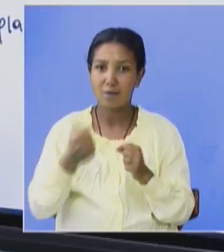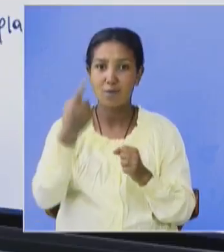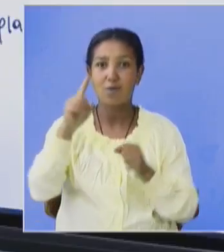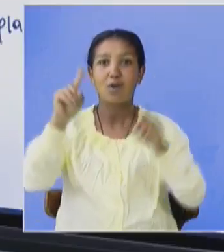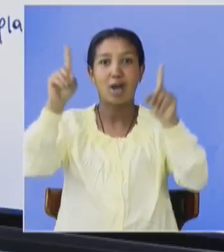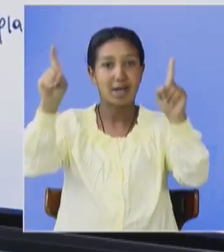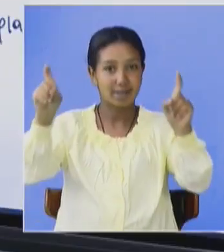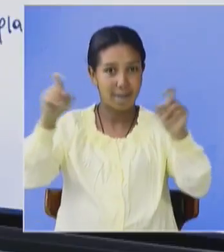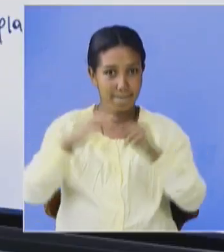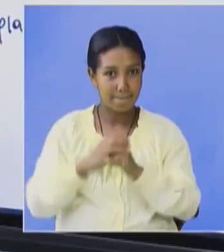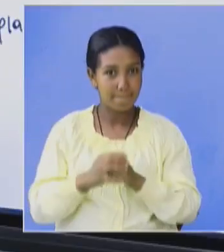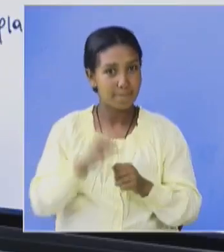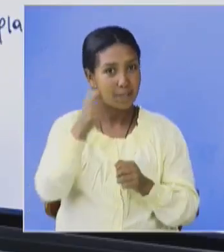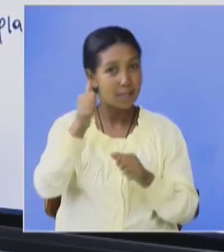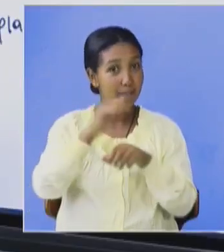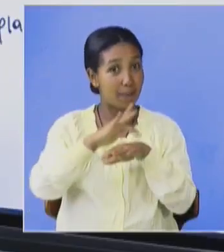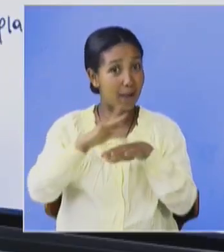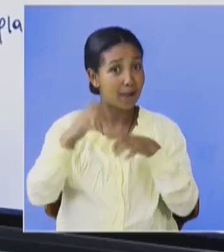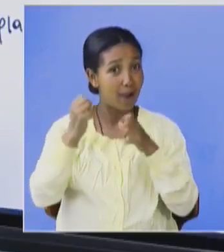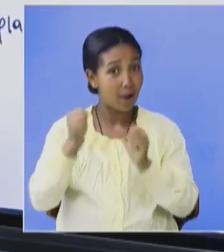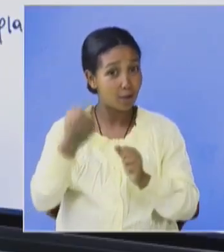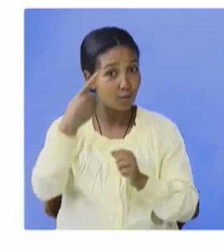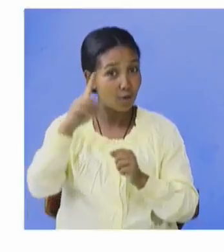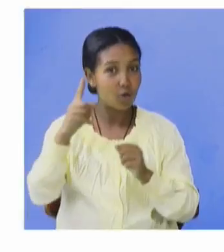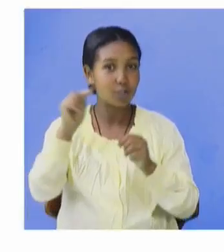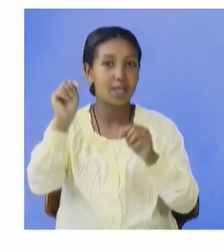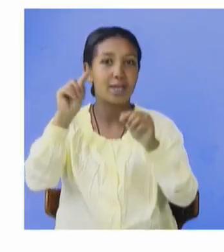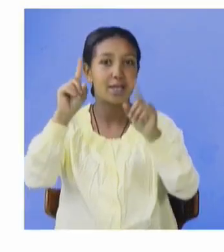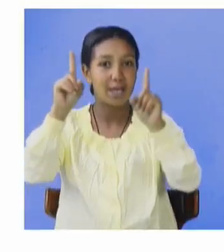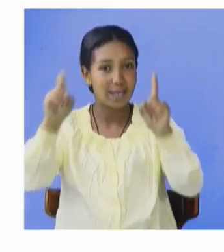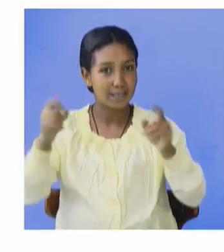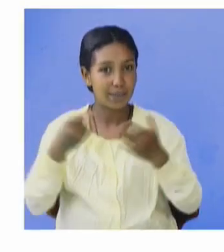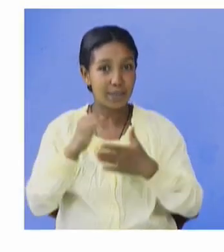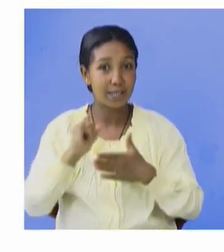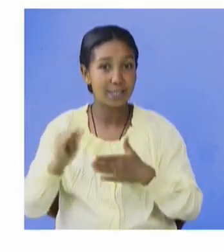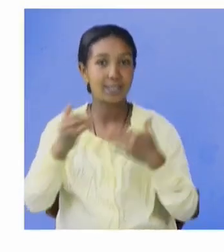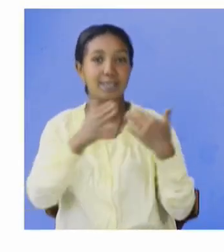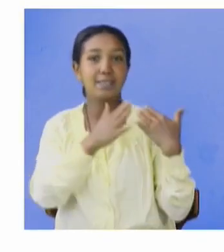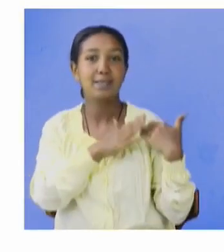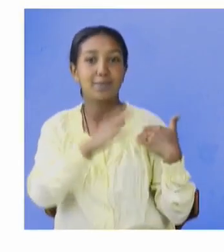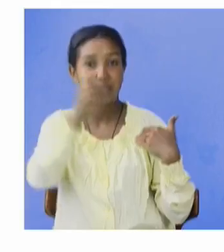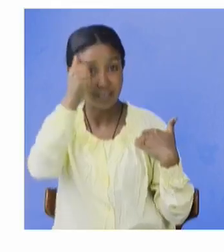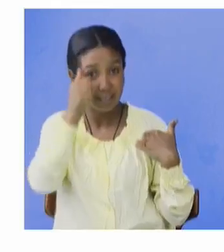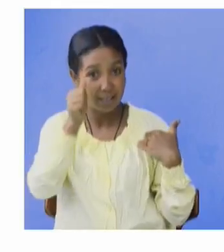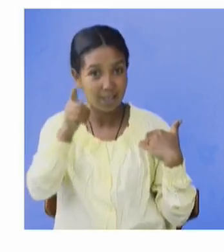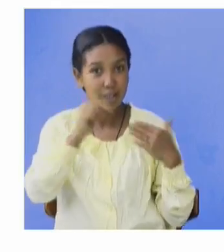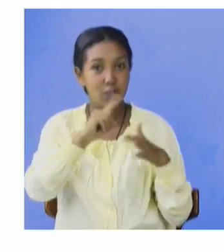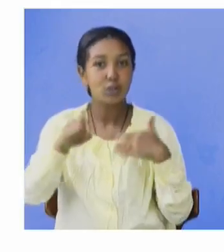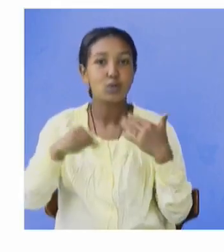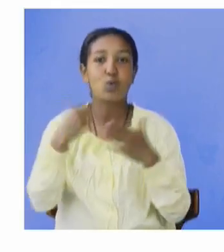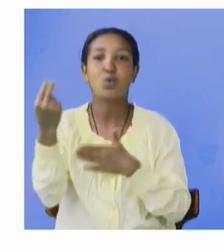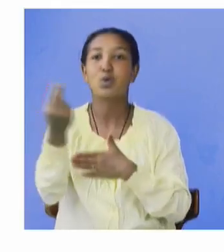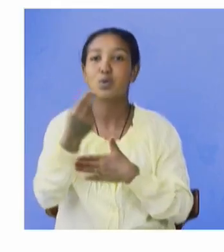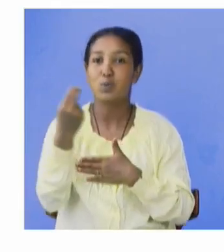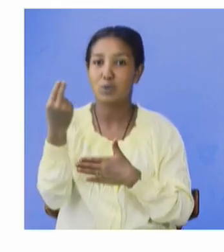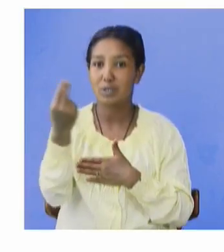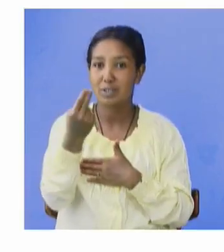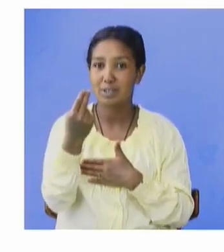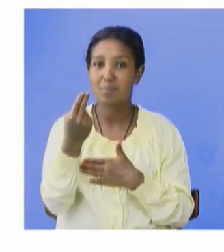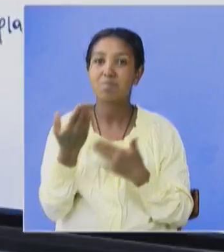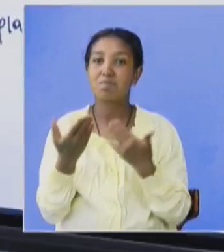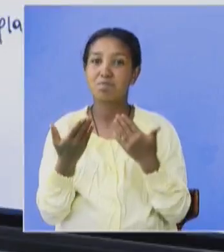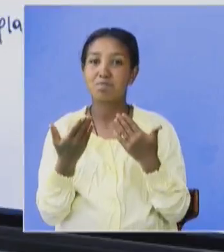exam. He blank hard for the exam. So here is a subject he. So we are going to use